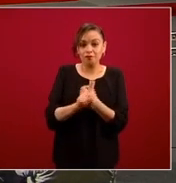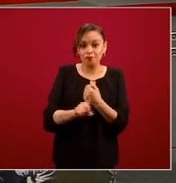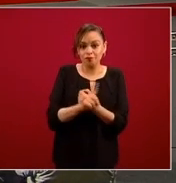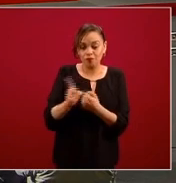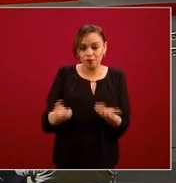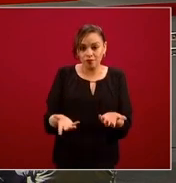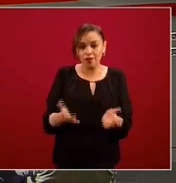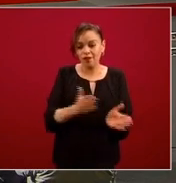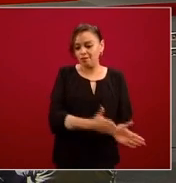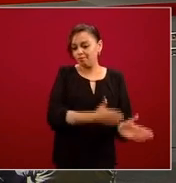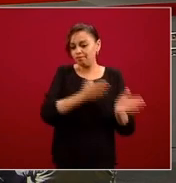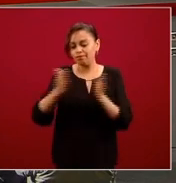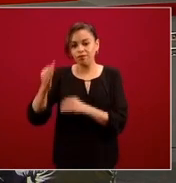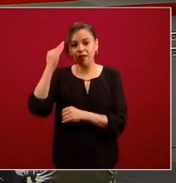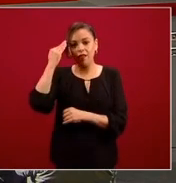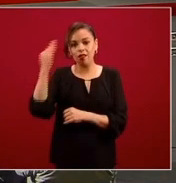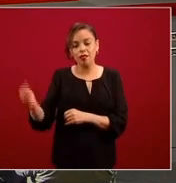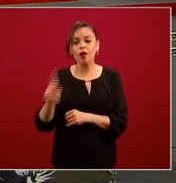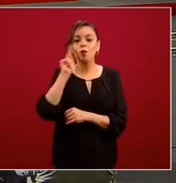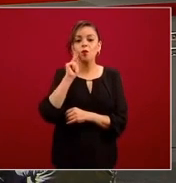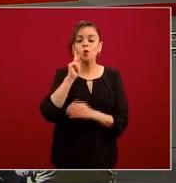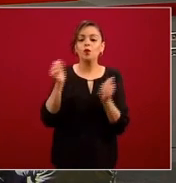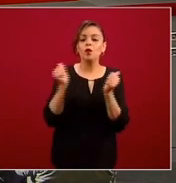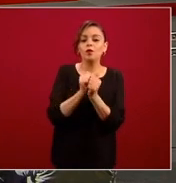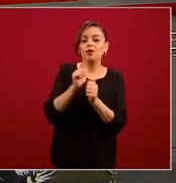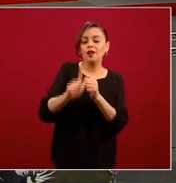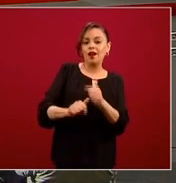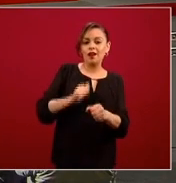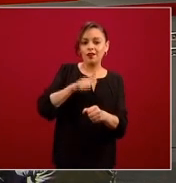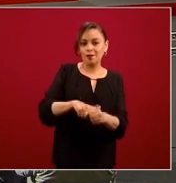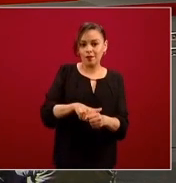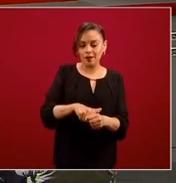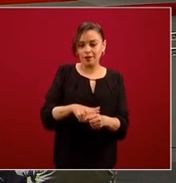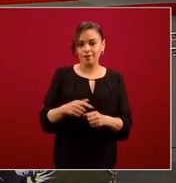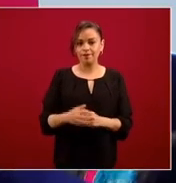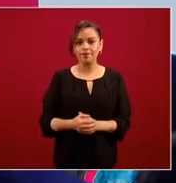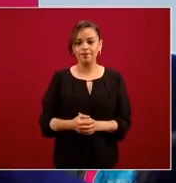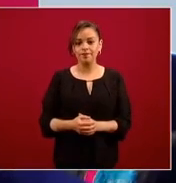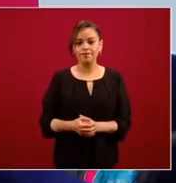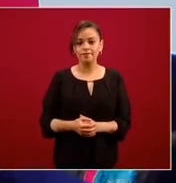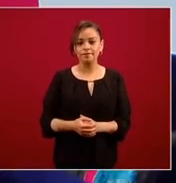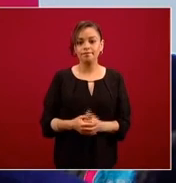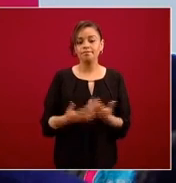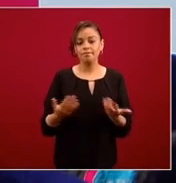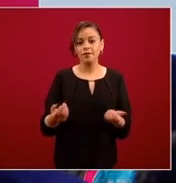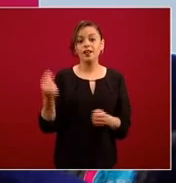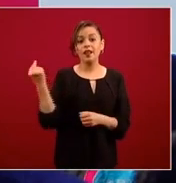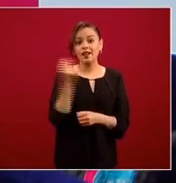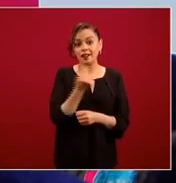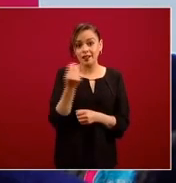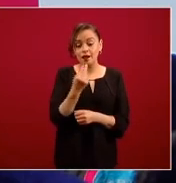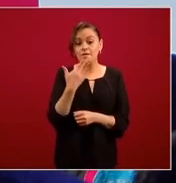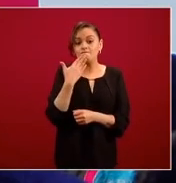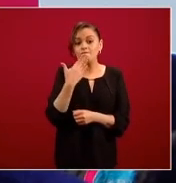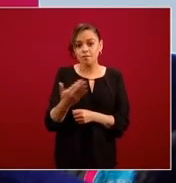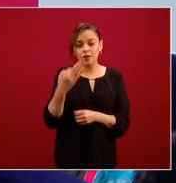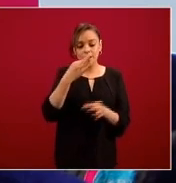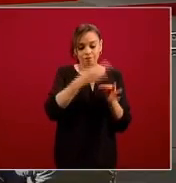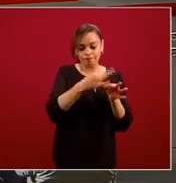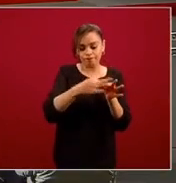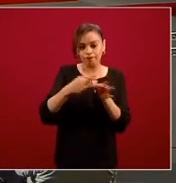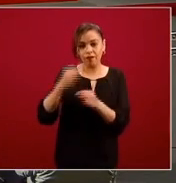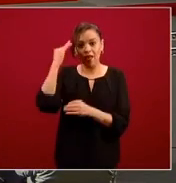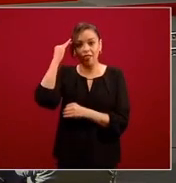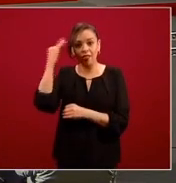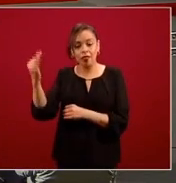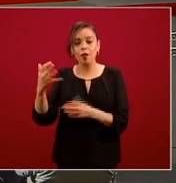risk for there to be a sort of a lag. So we also are going to have another prototype that